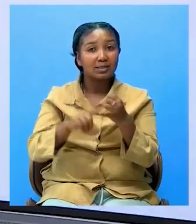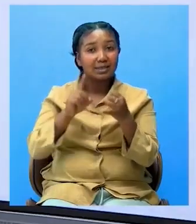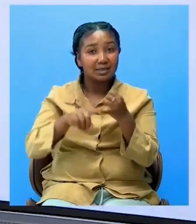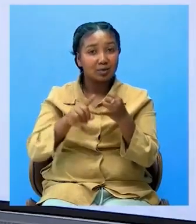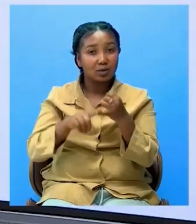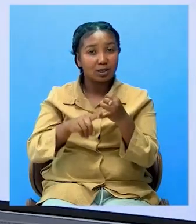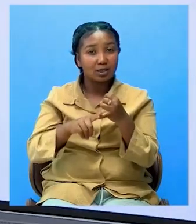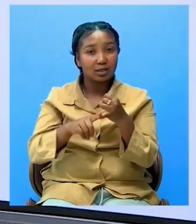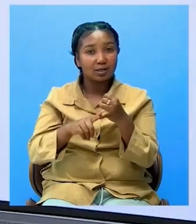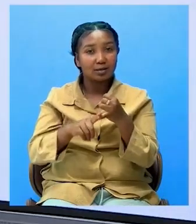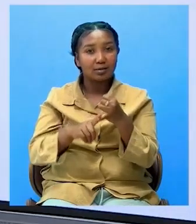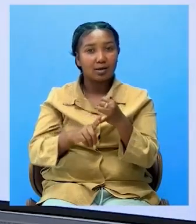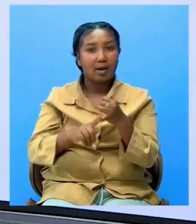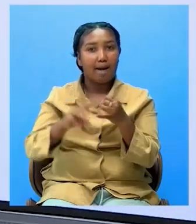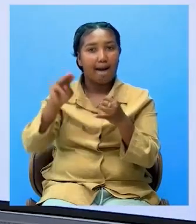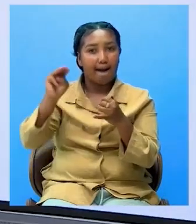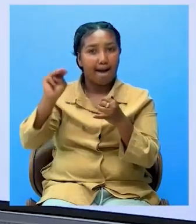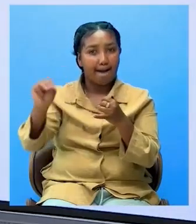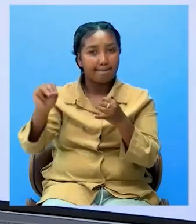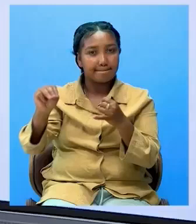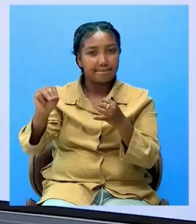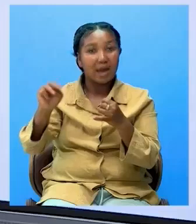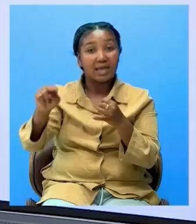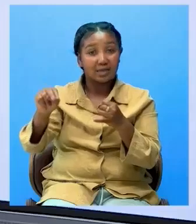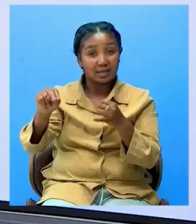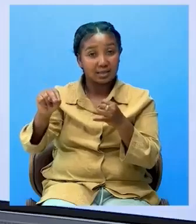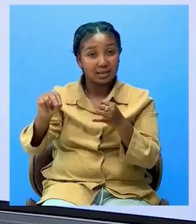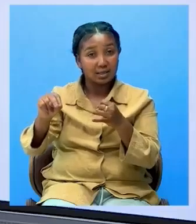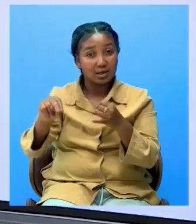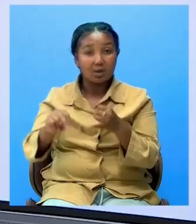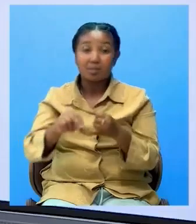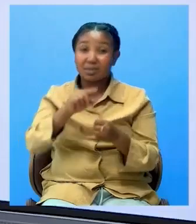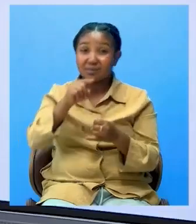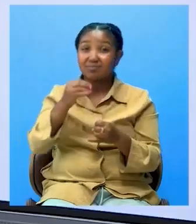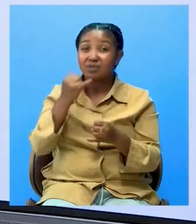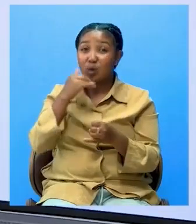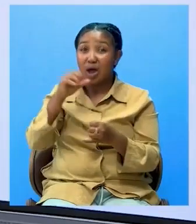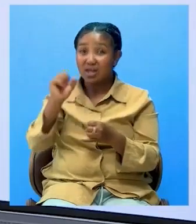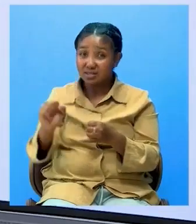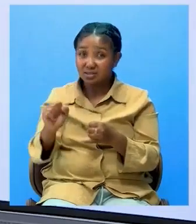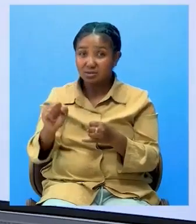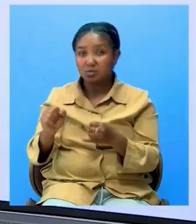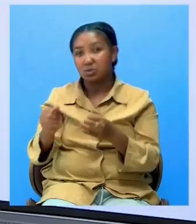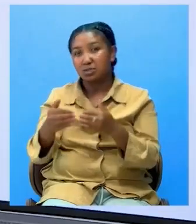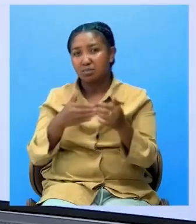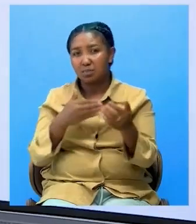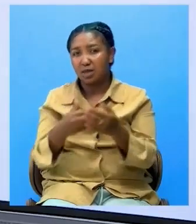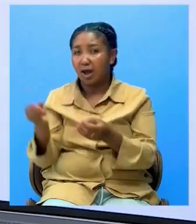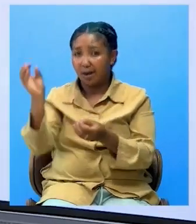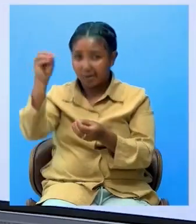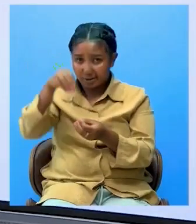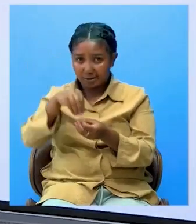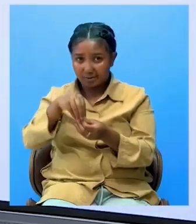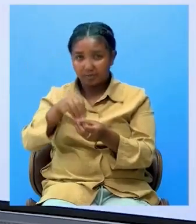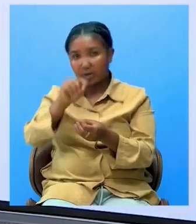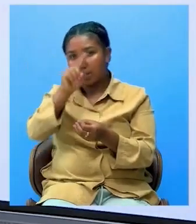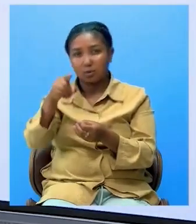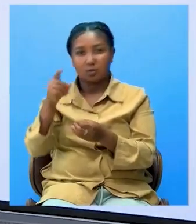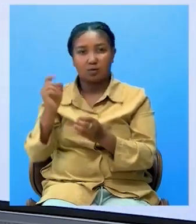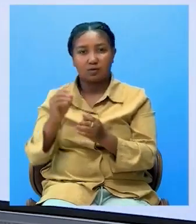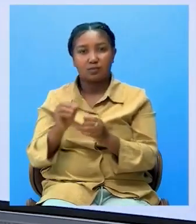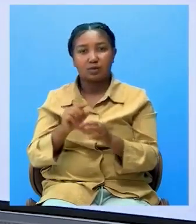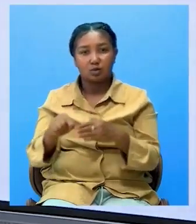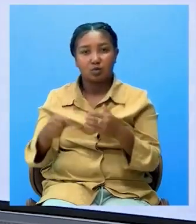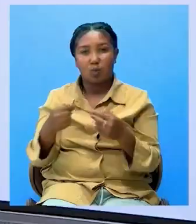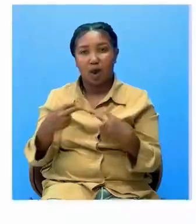in N. But if it is ended in S, we simply add apostrophe.